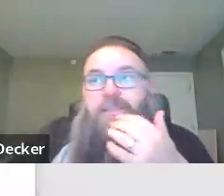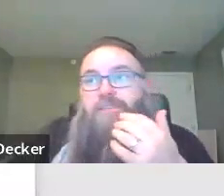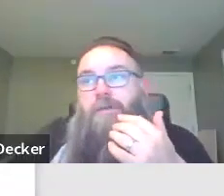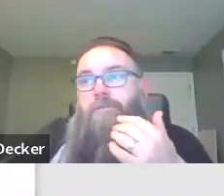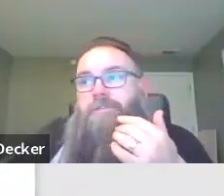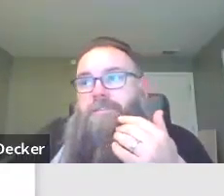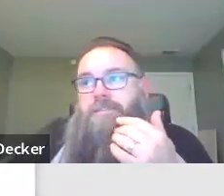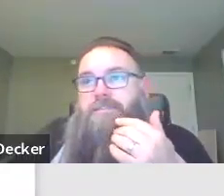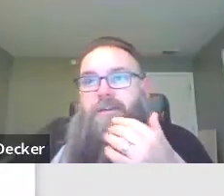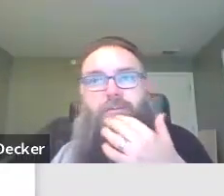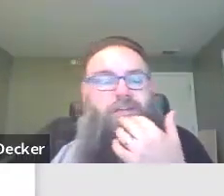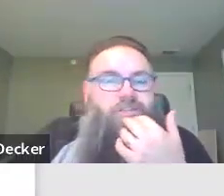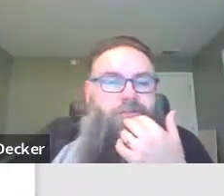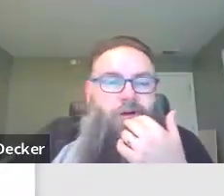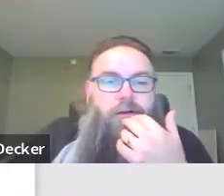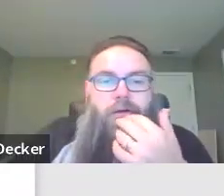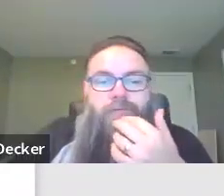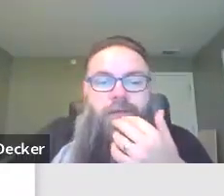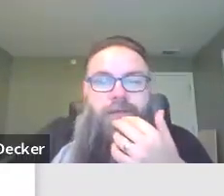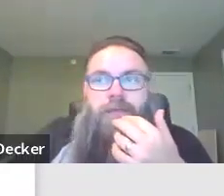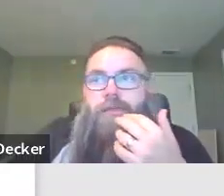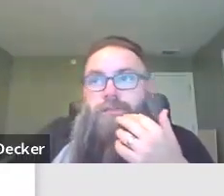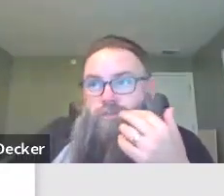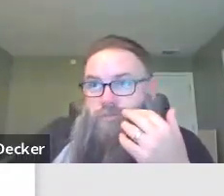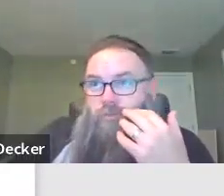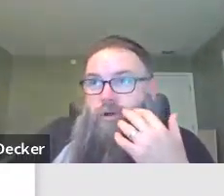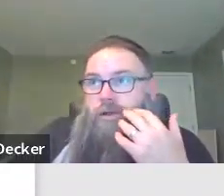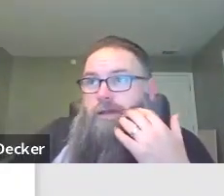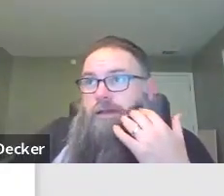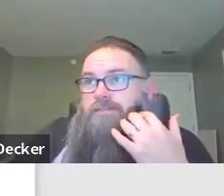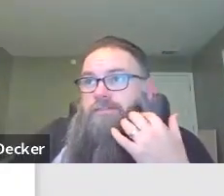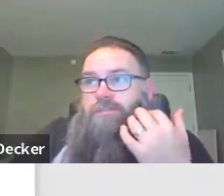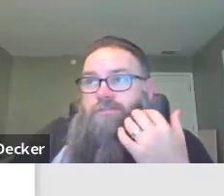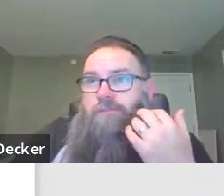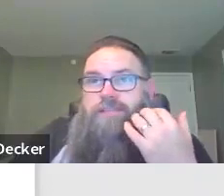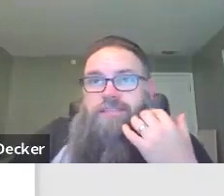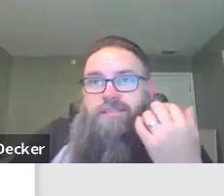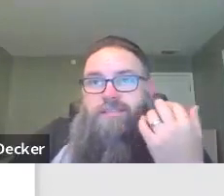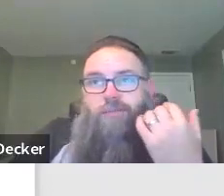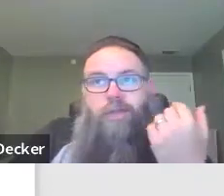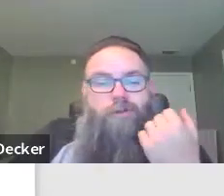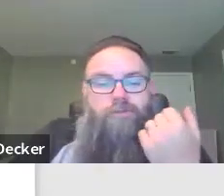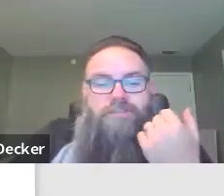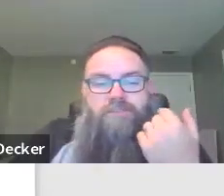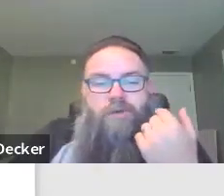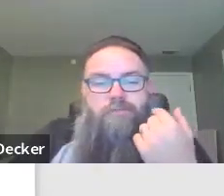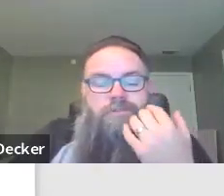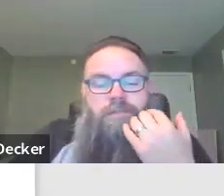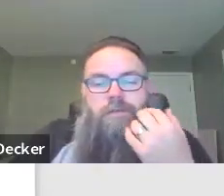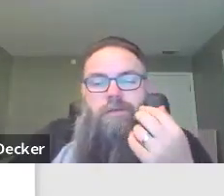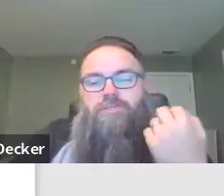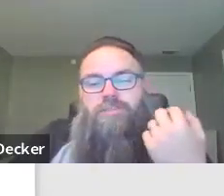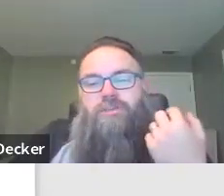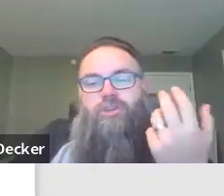a health and safety waiver assistance, a reduction of ongoing funding to support consumers and family assistance in applying for health and safety